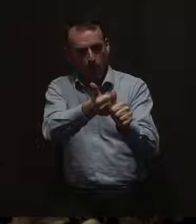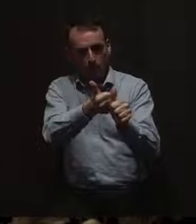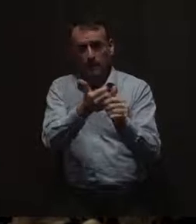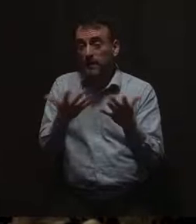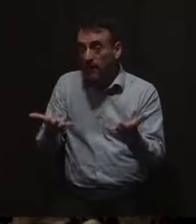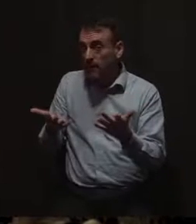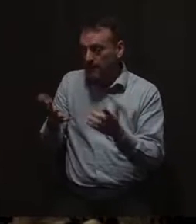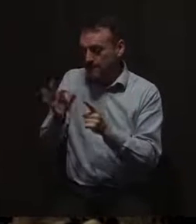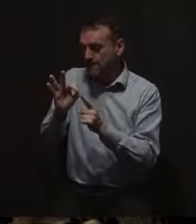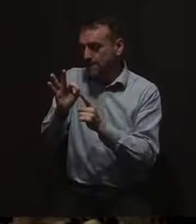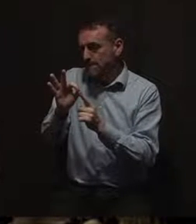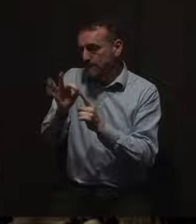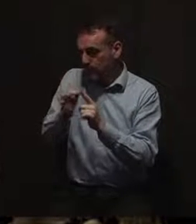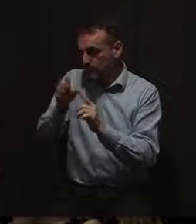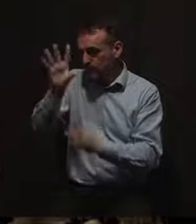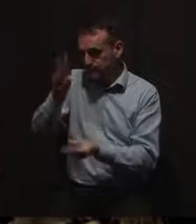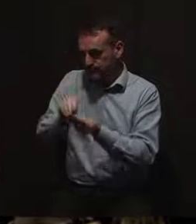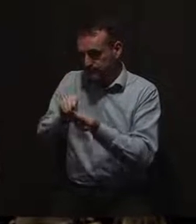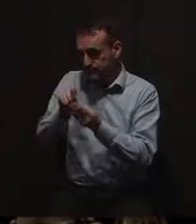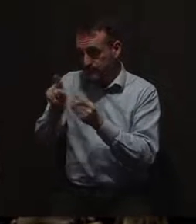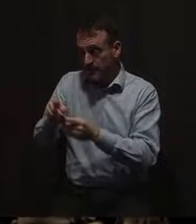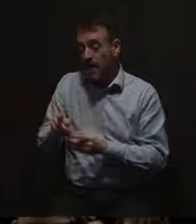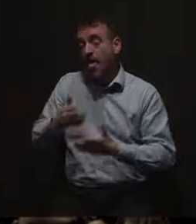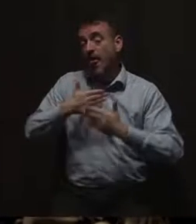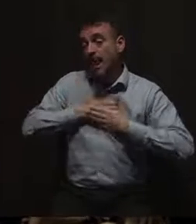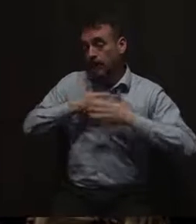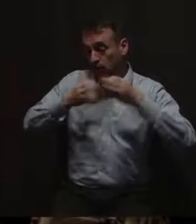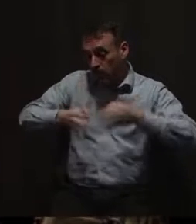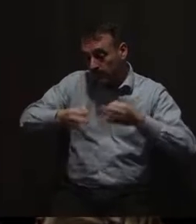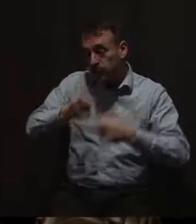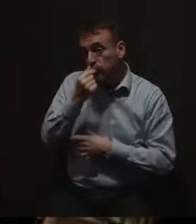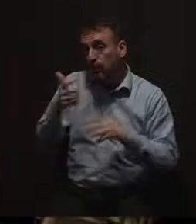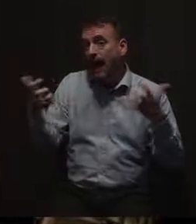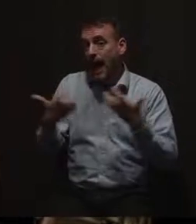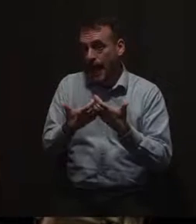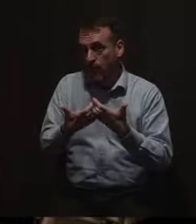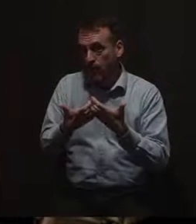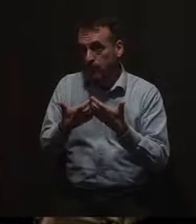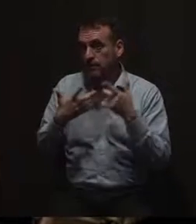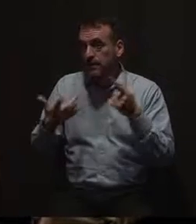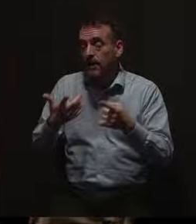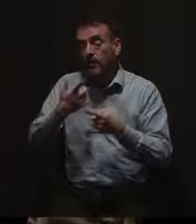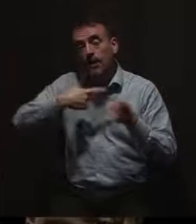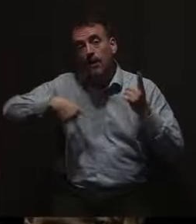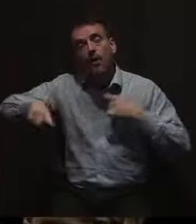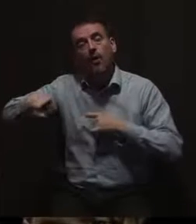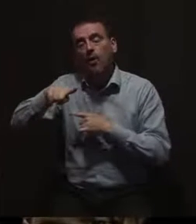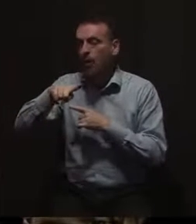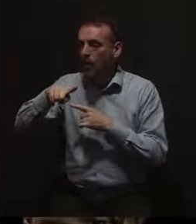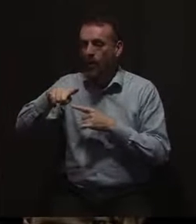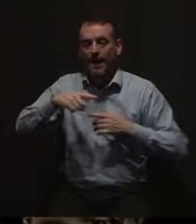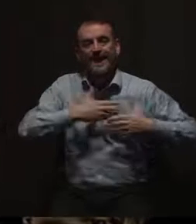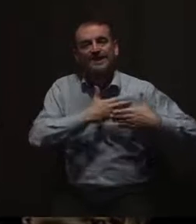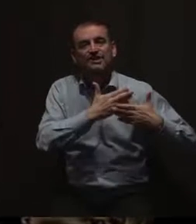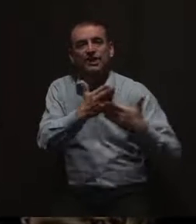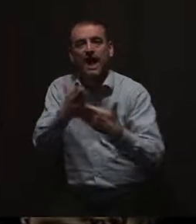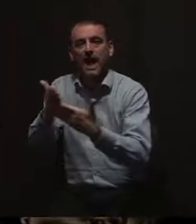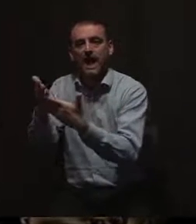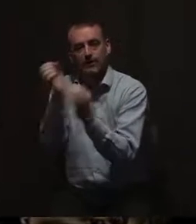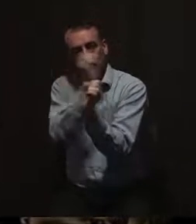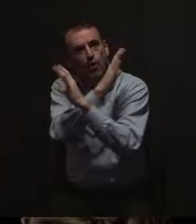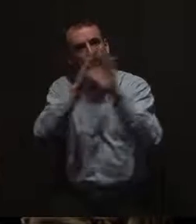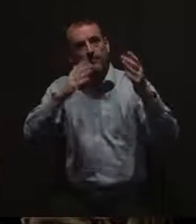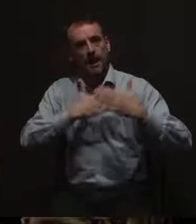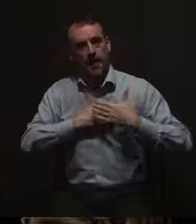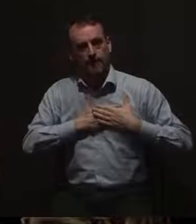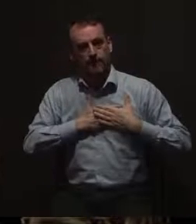First, to make love politics possible, we need a shared social appreciation of love. Because the problem in capitalism is